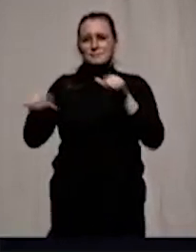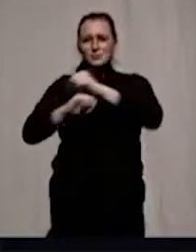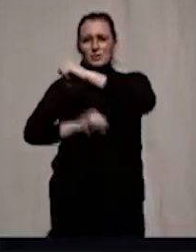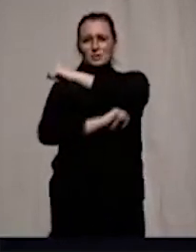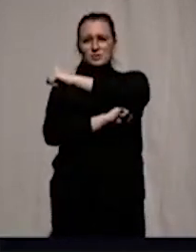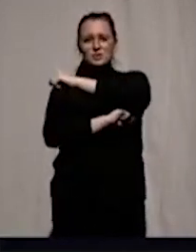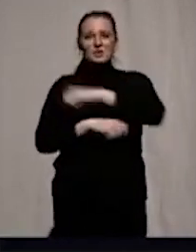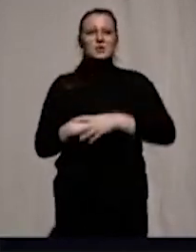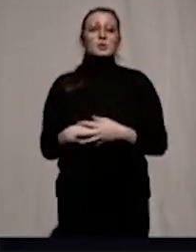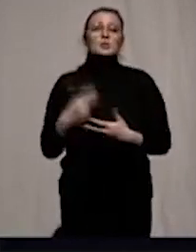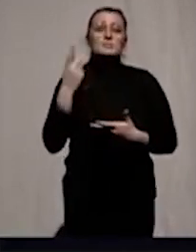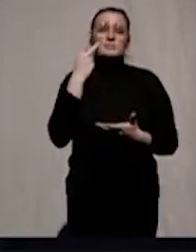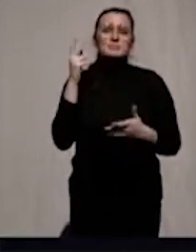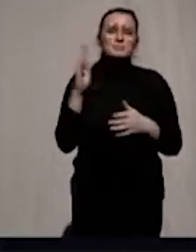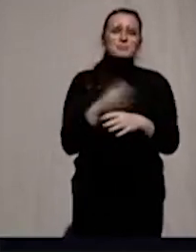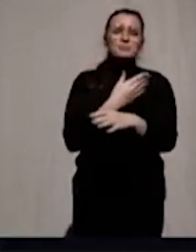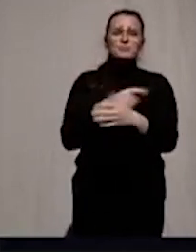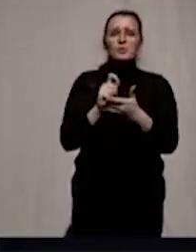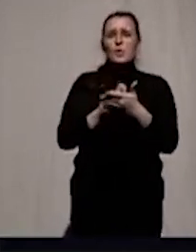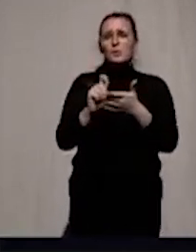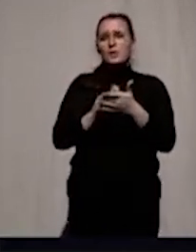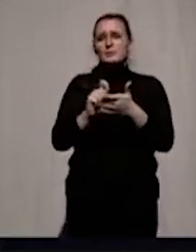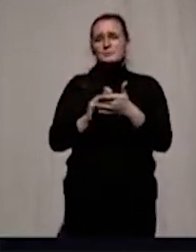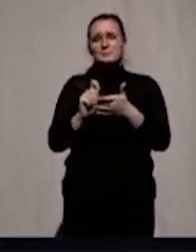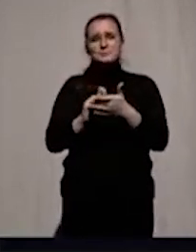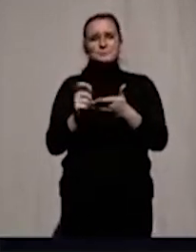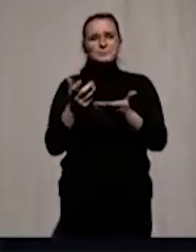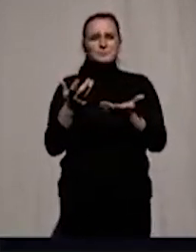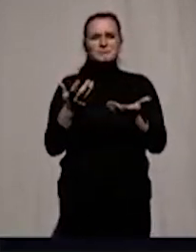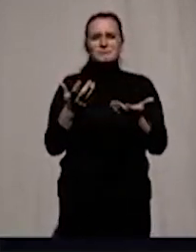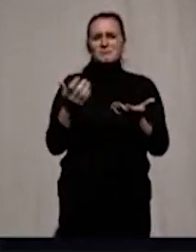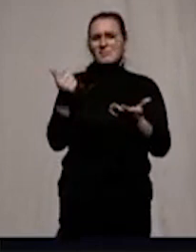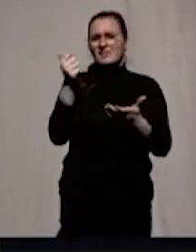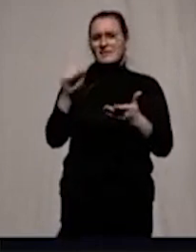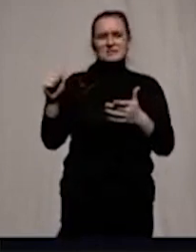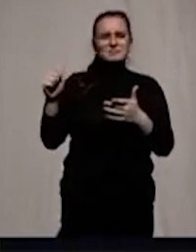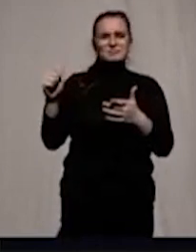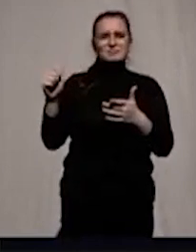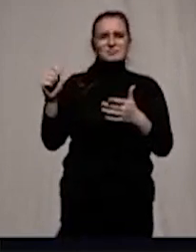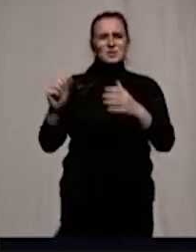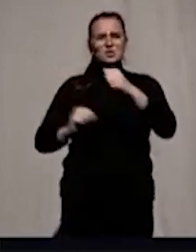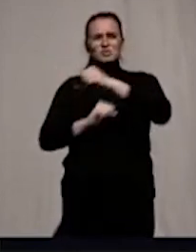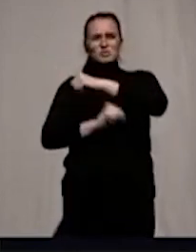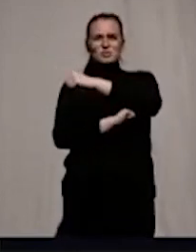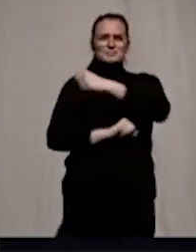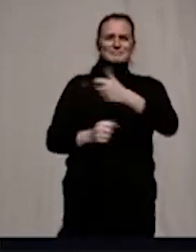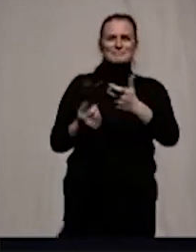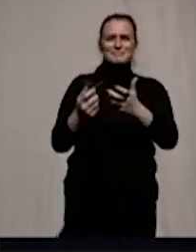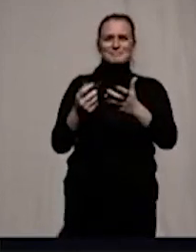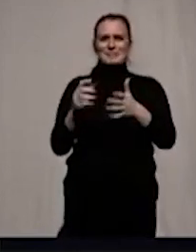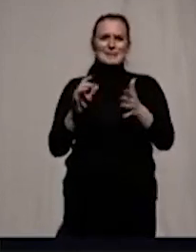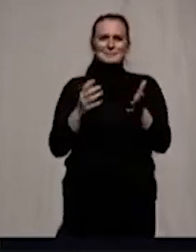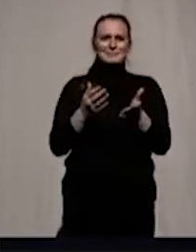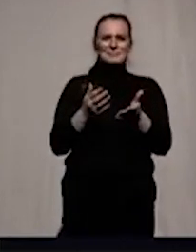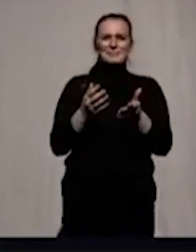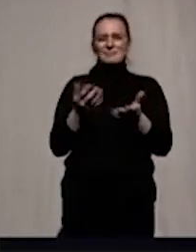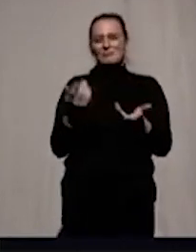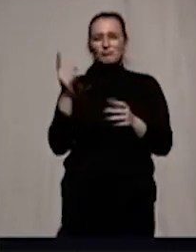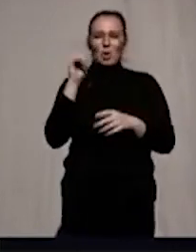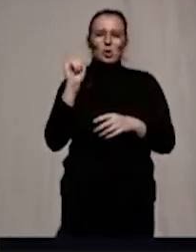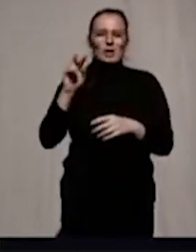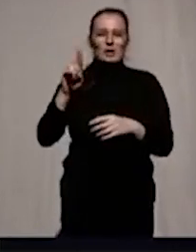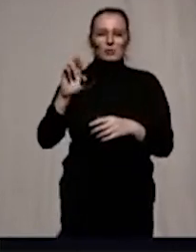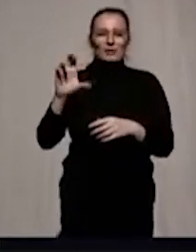songwriting, it seems to, any sort of structure of anything is like this much of this and this much of that, like it's some sort of recipe. I